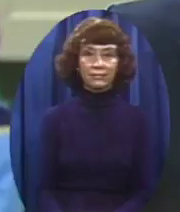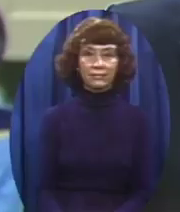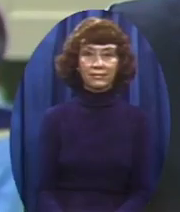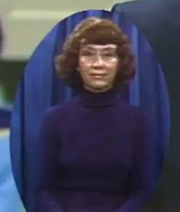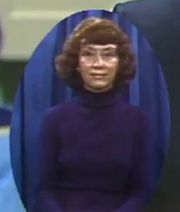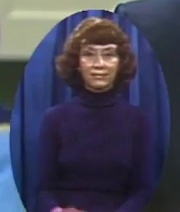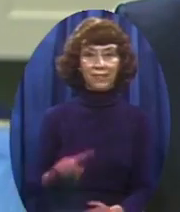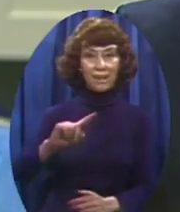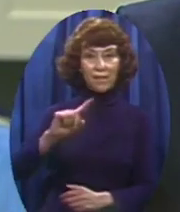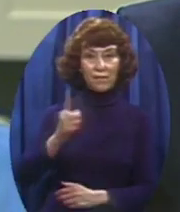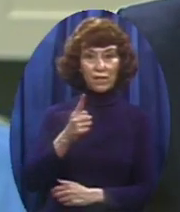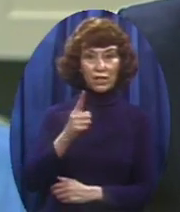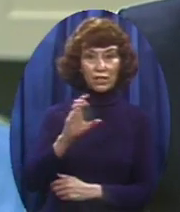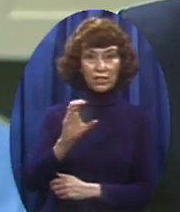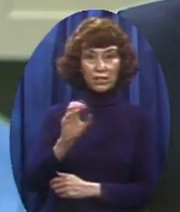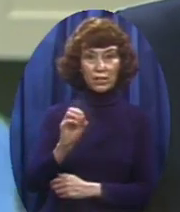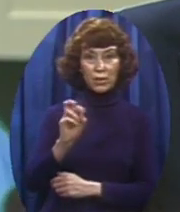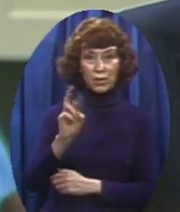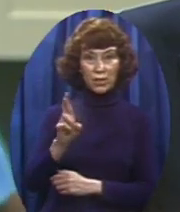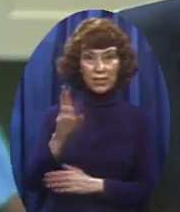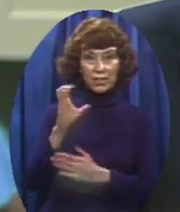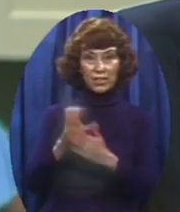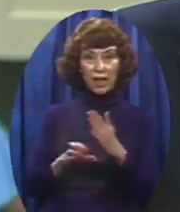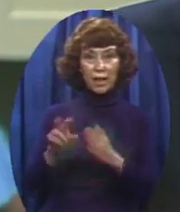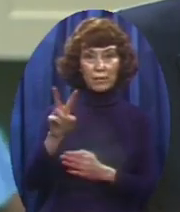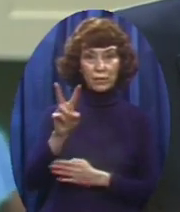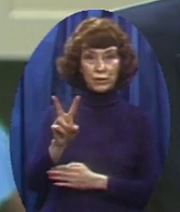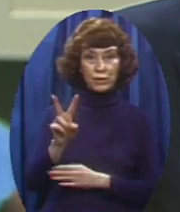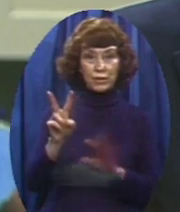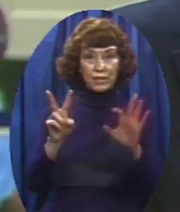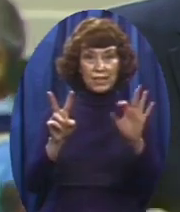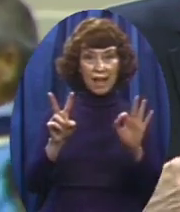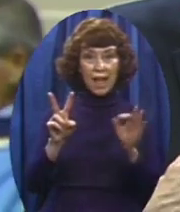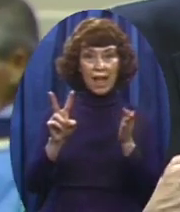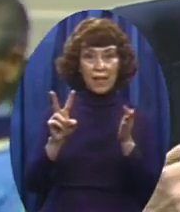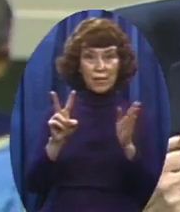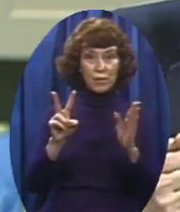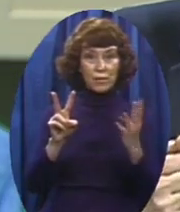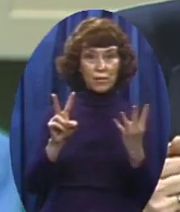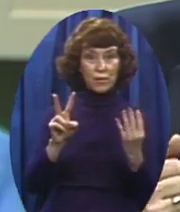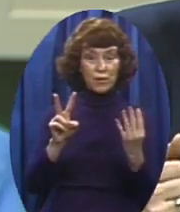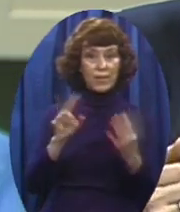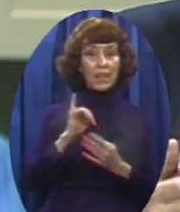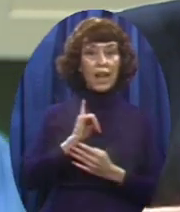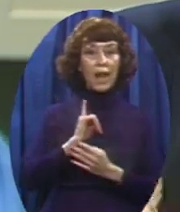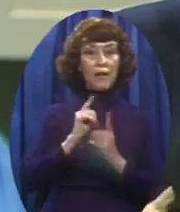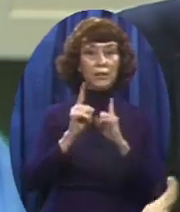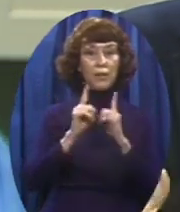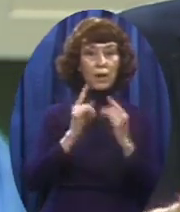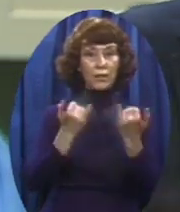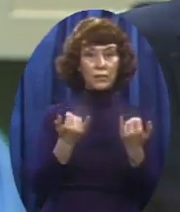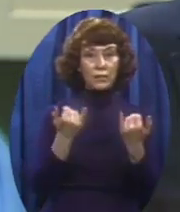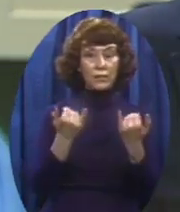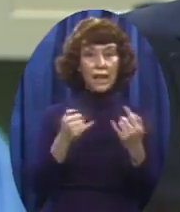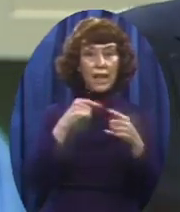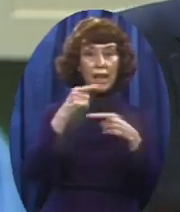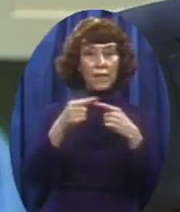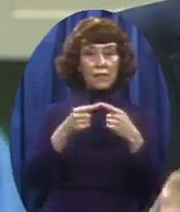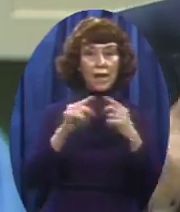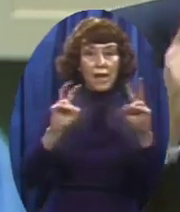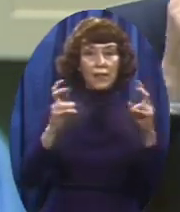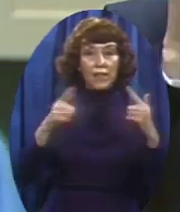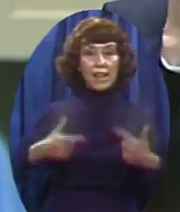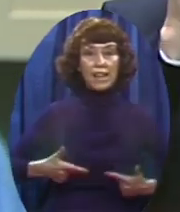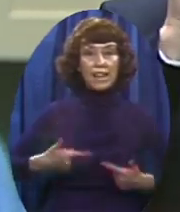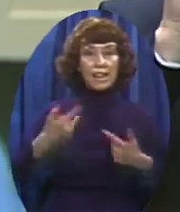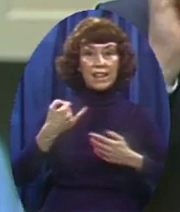First Corinthians chapter 2, verses 9 through 14. I'm speaking today on the subject, Living on